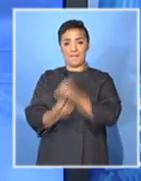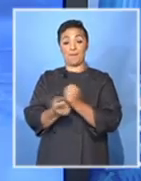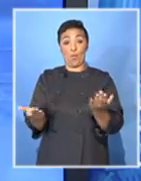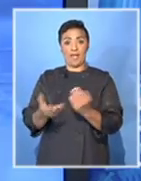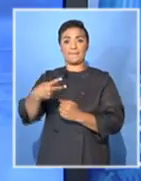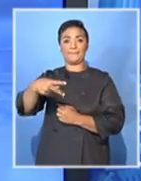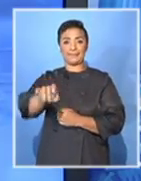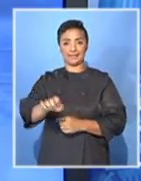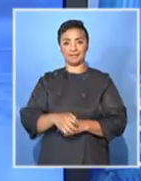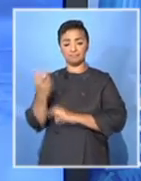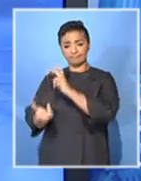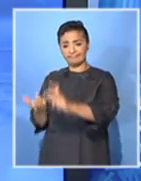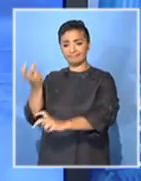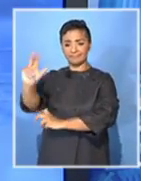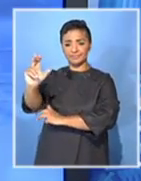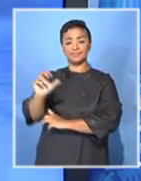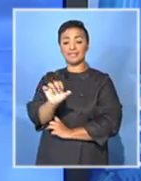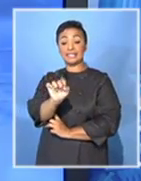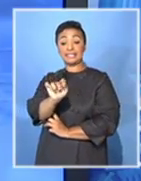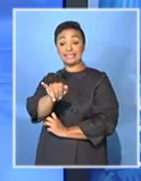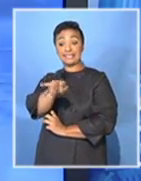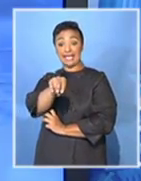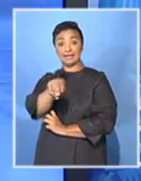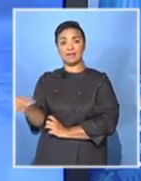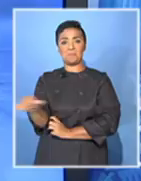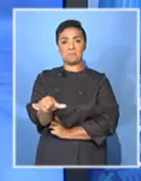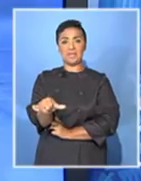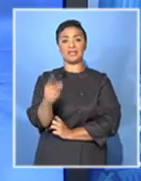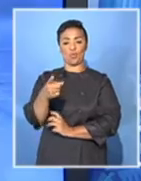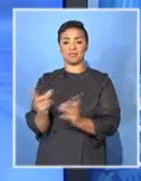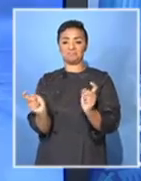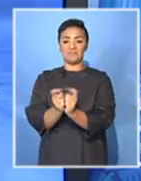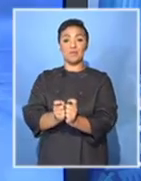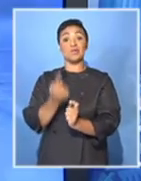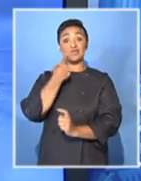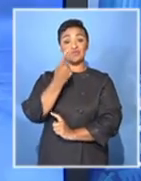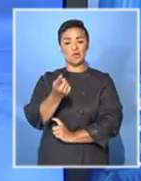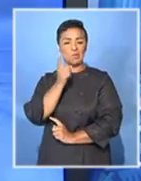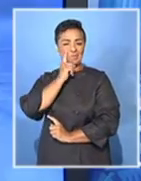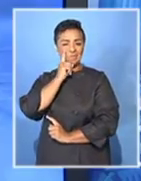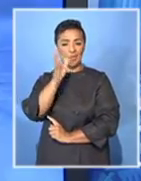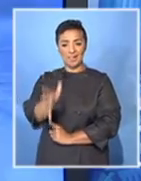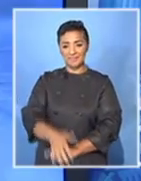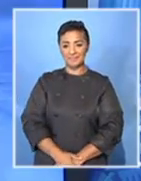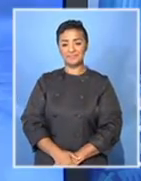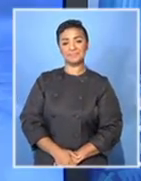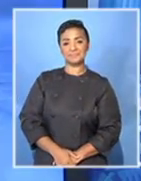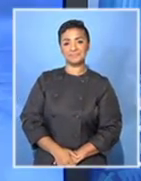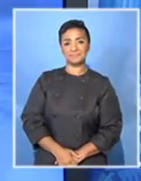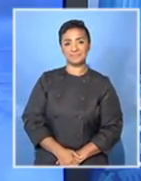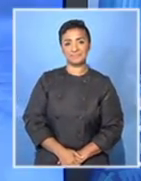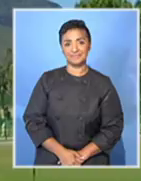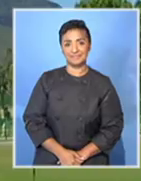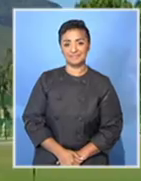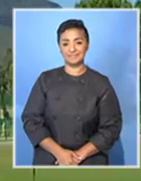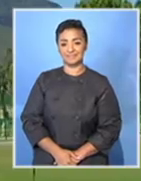PE. Fast bowler Dale Steyn will make his comeback to first-class cricket in the match starting tomorrow.